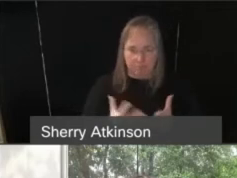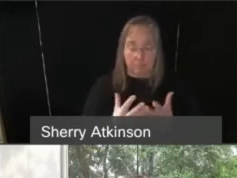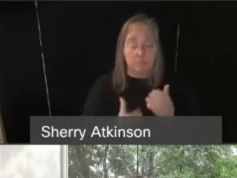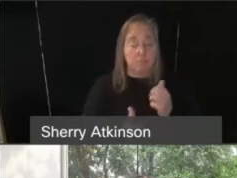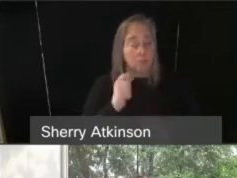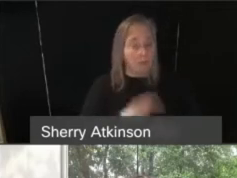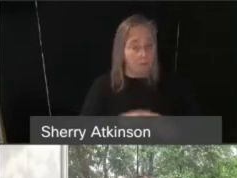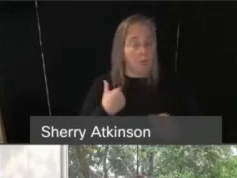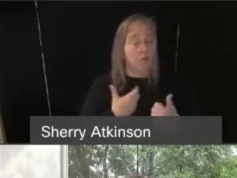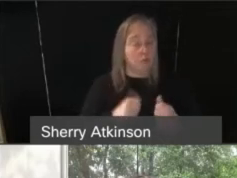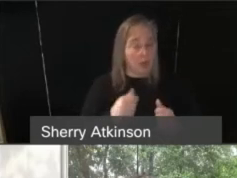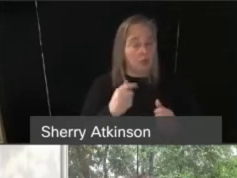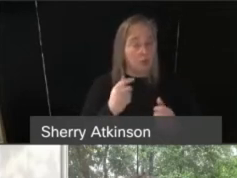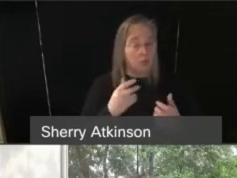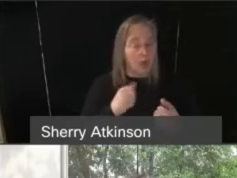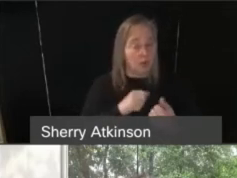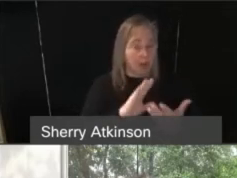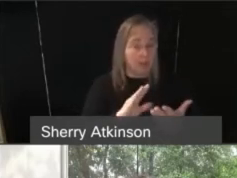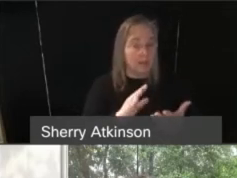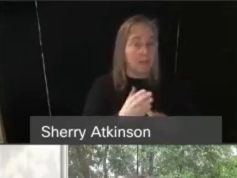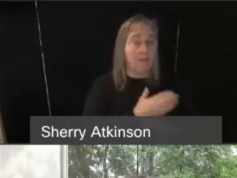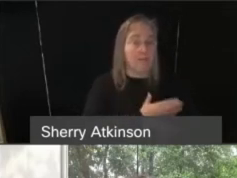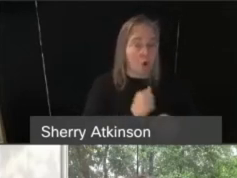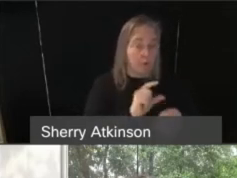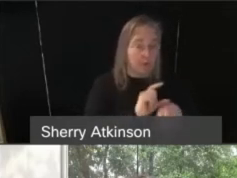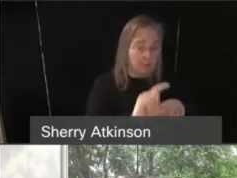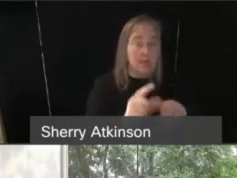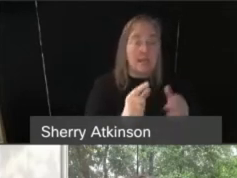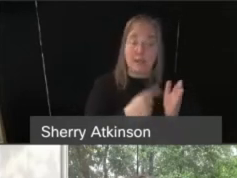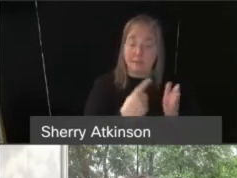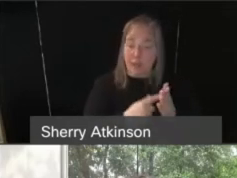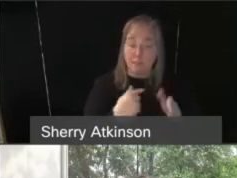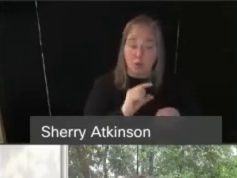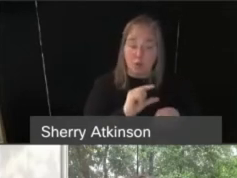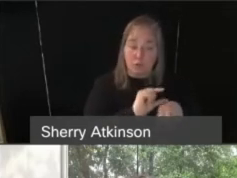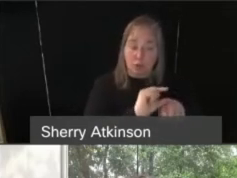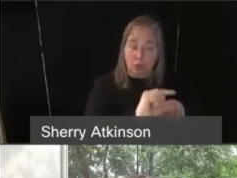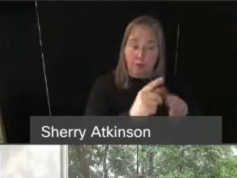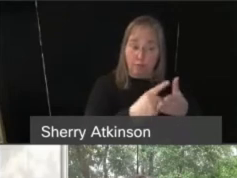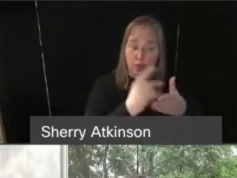us resurfacing a roadway. Sometimes we delay a road resurfacing project because we